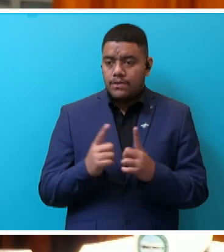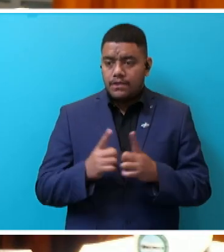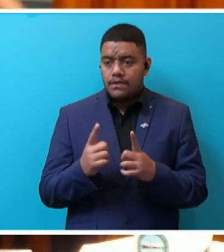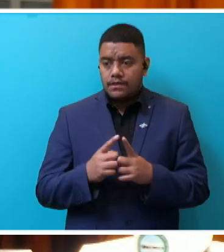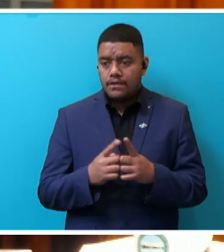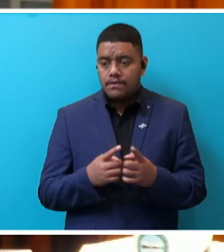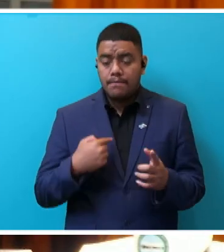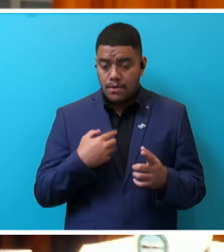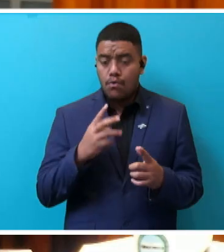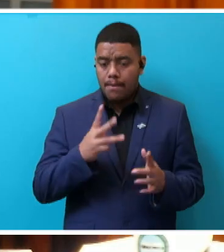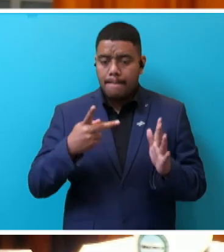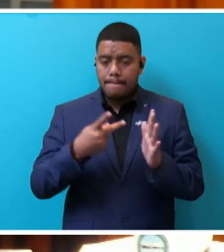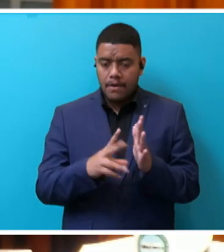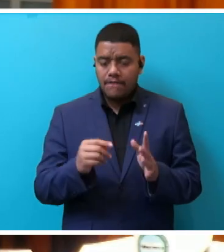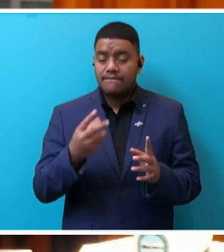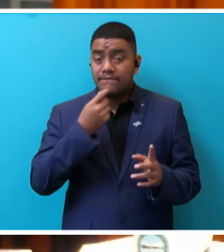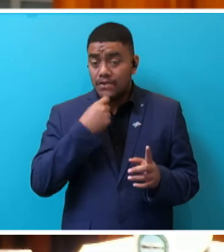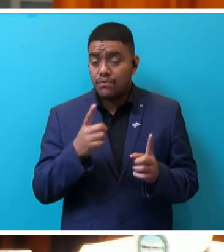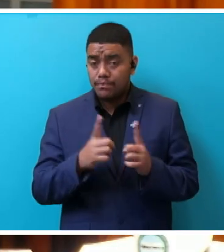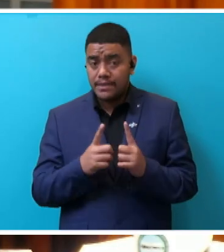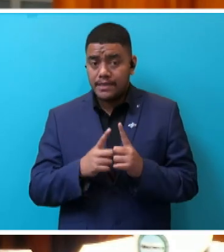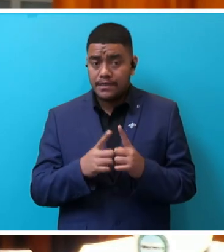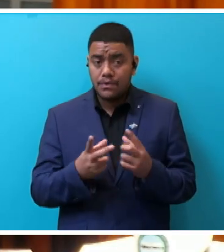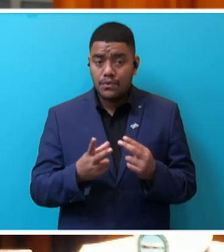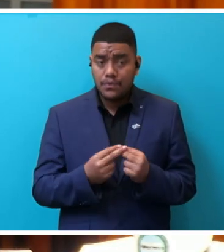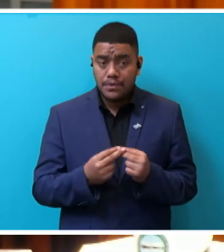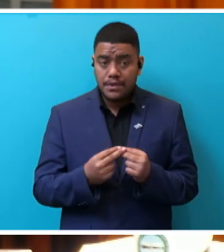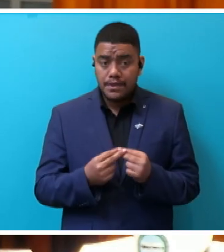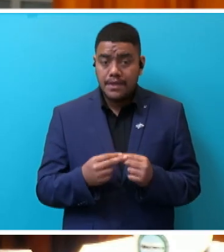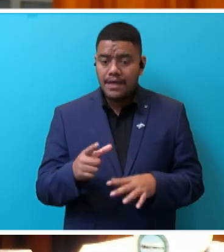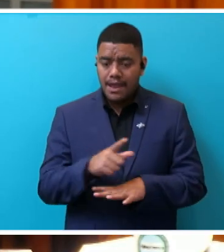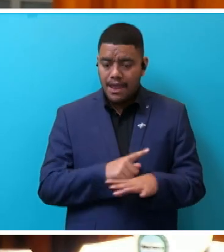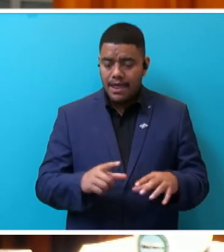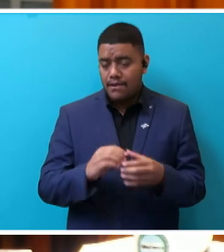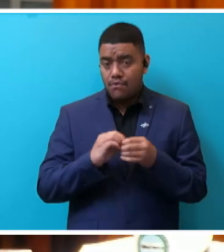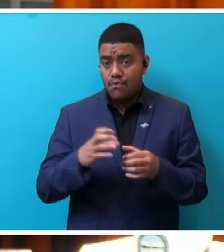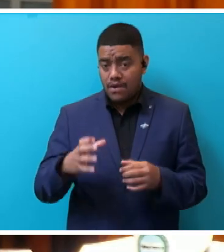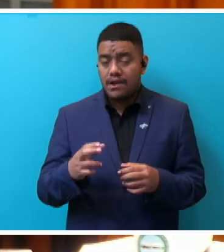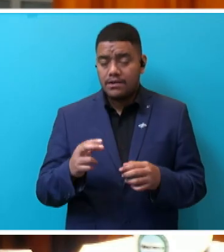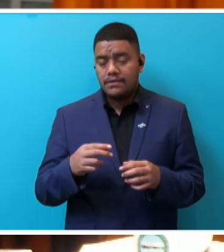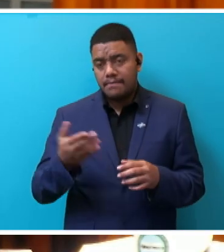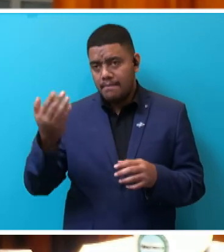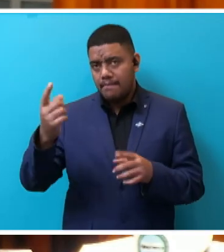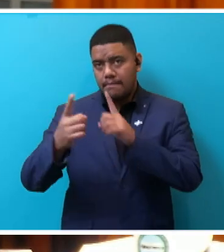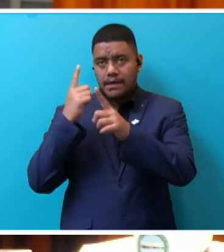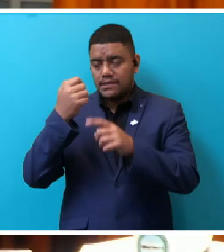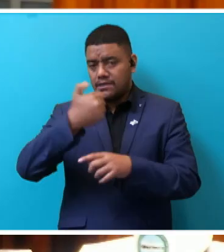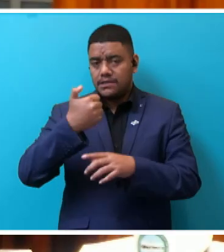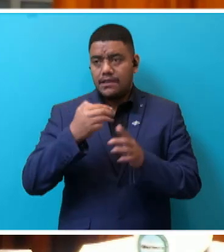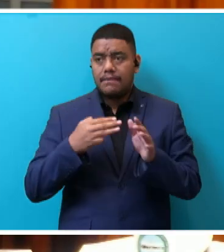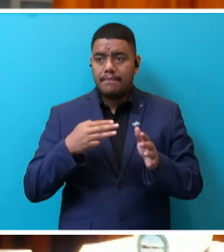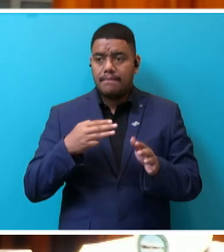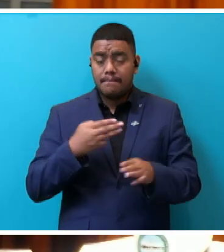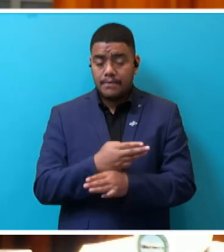was part of a few meetings with the landowning unit in the past 16 months.